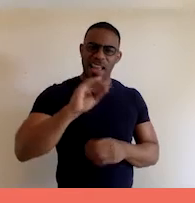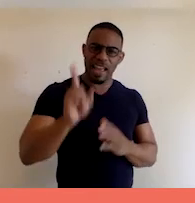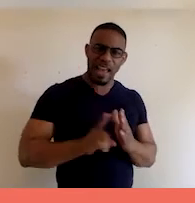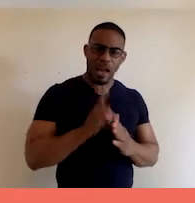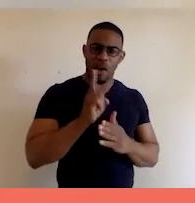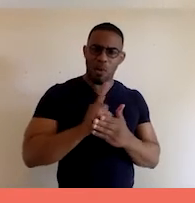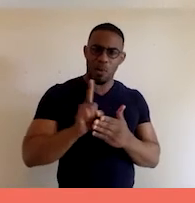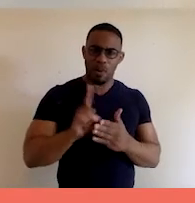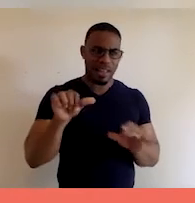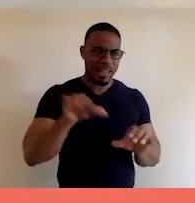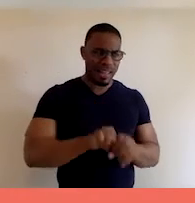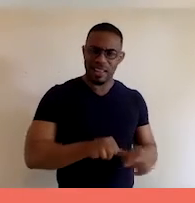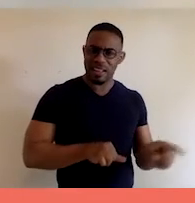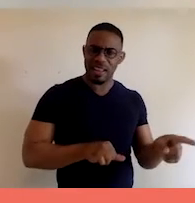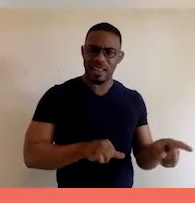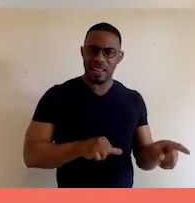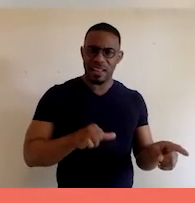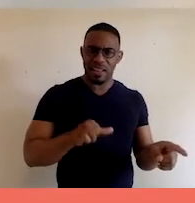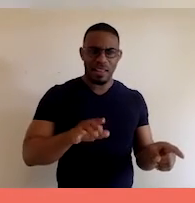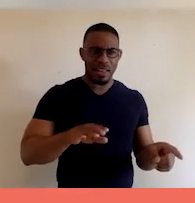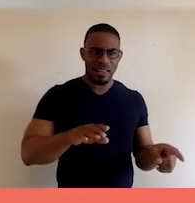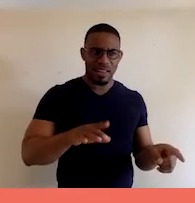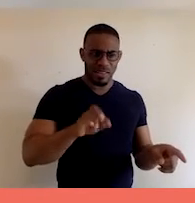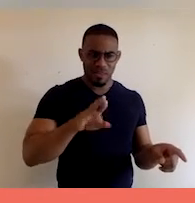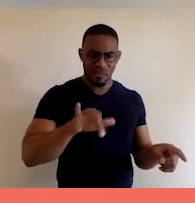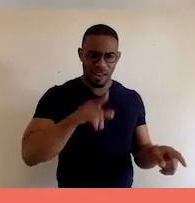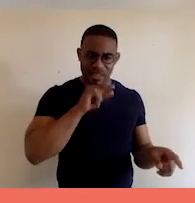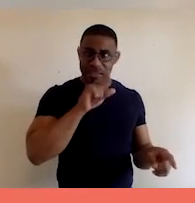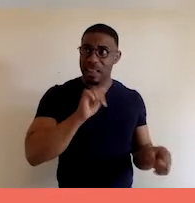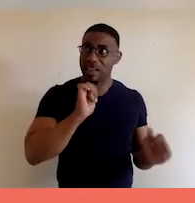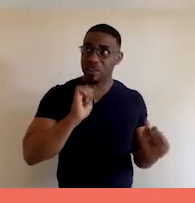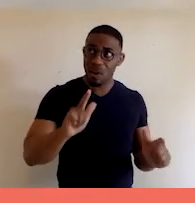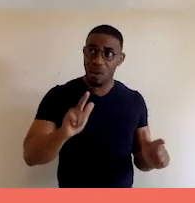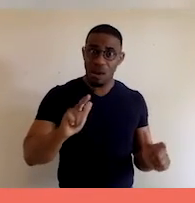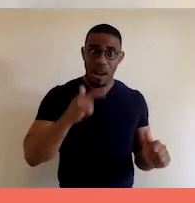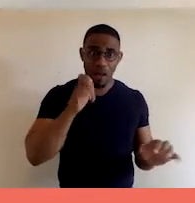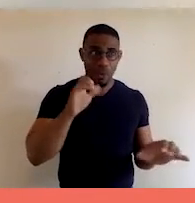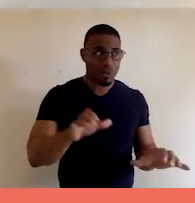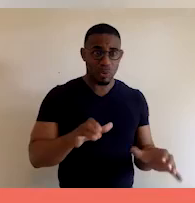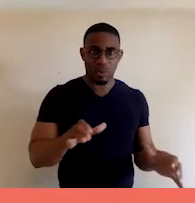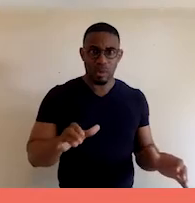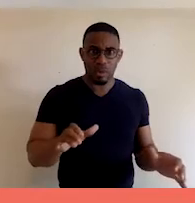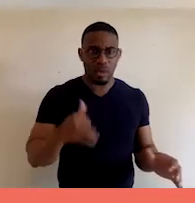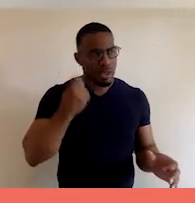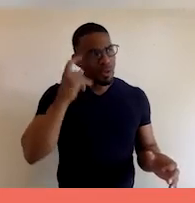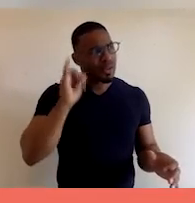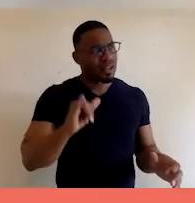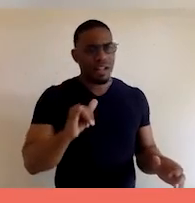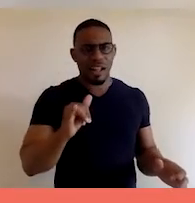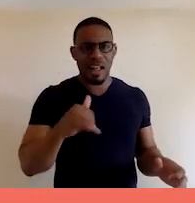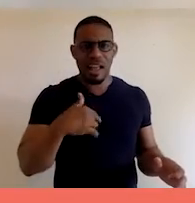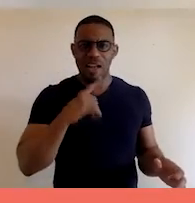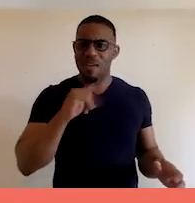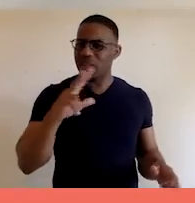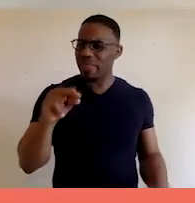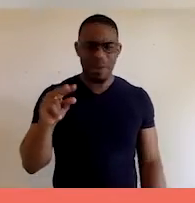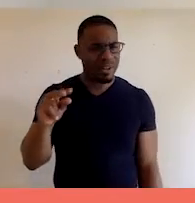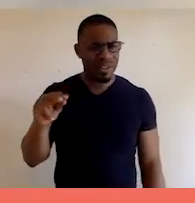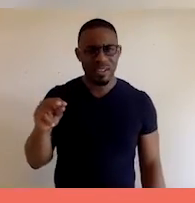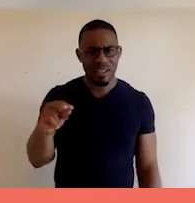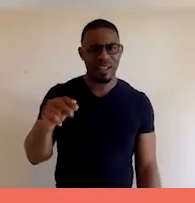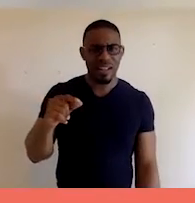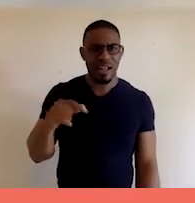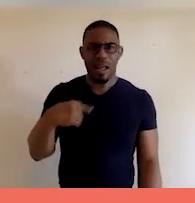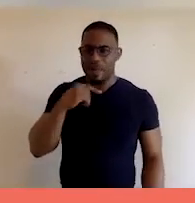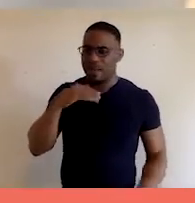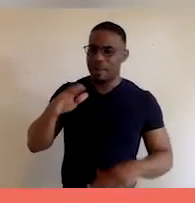weeks in a gas station and frying chicken. And that is all I was doing. And I realized I was 30 years old. I realized